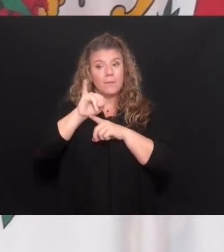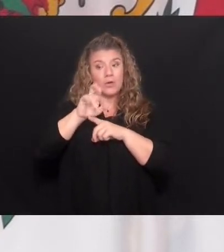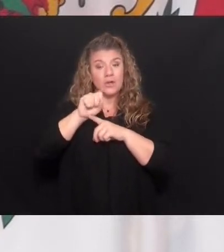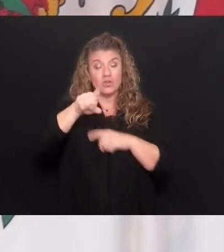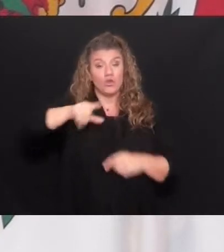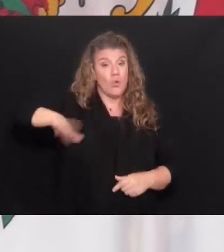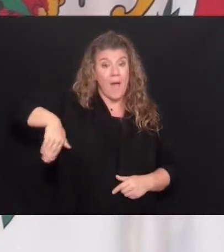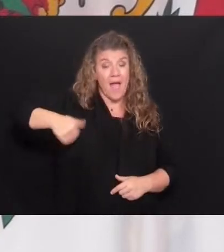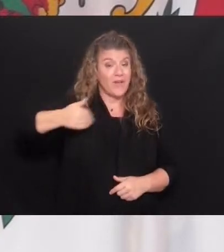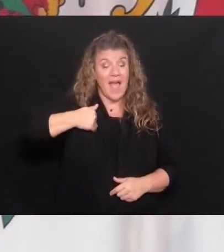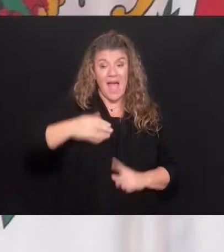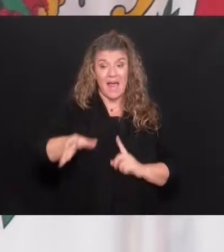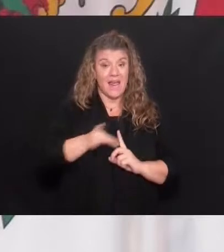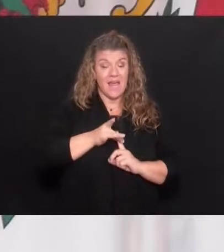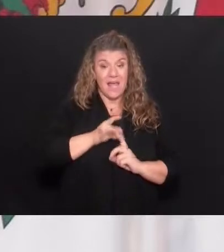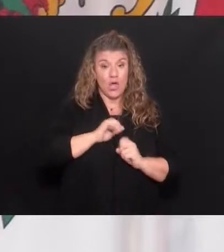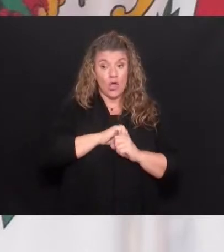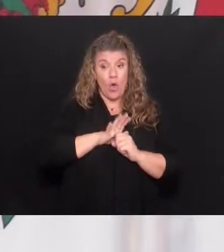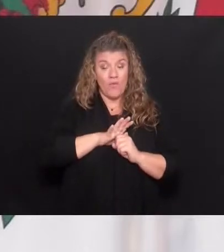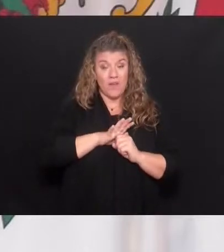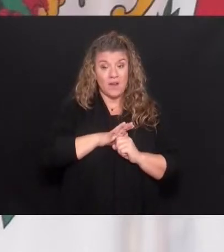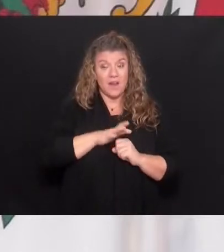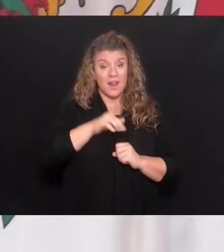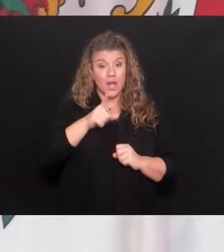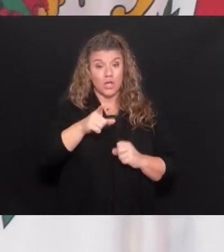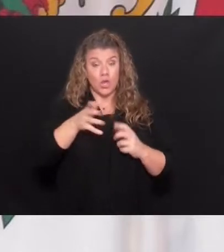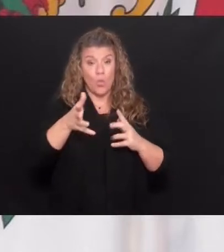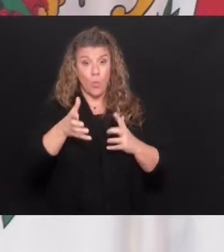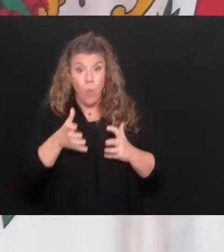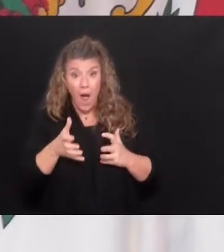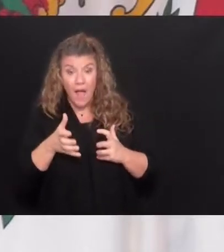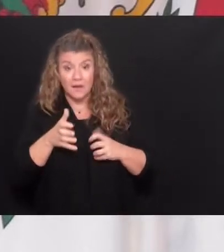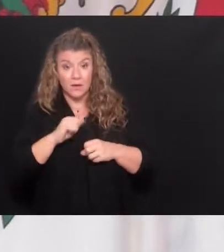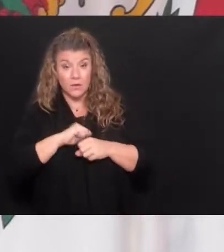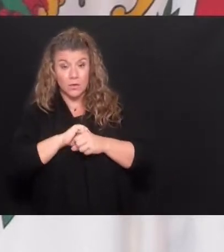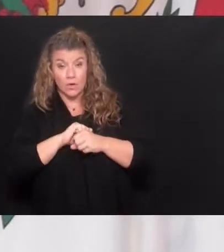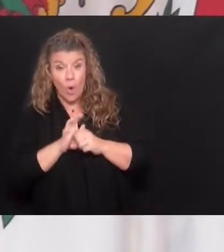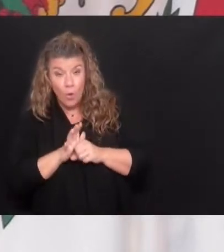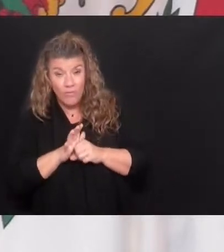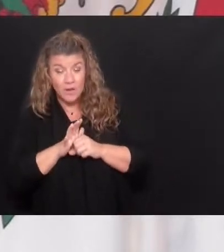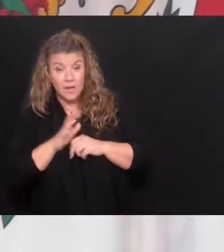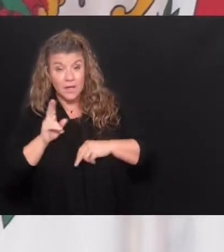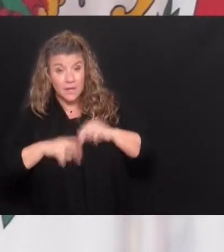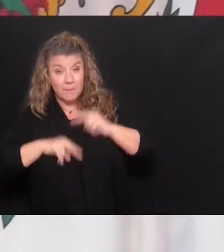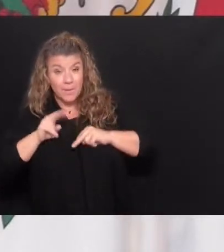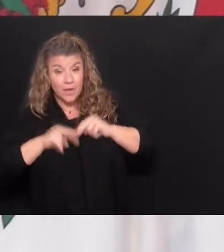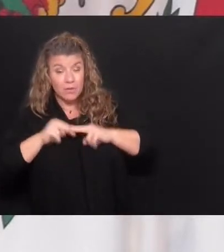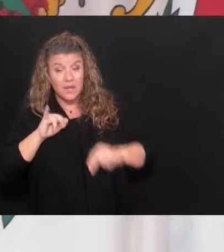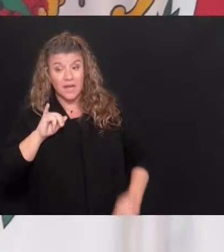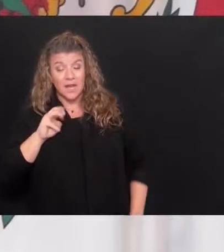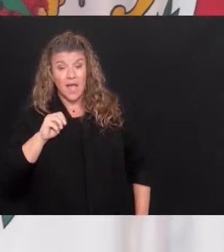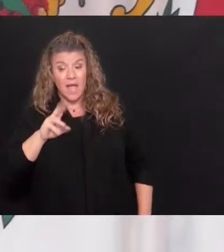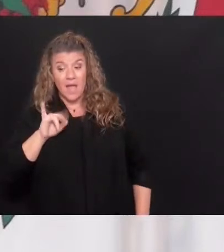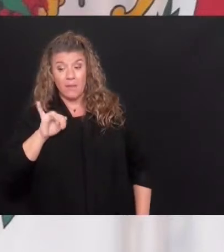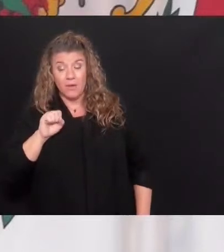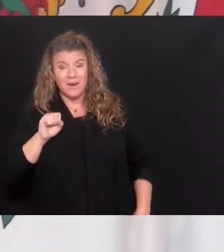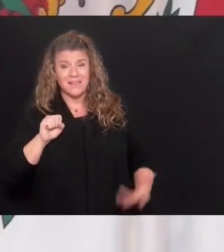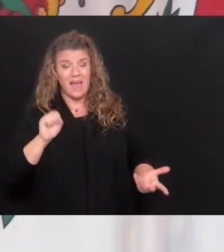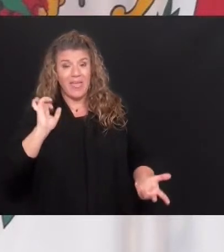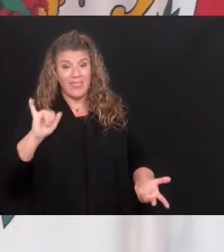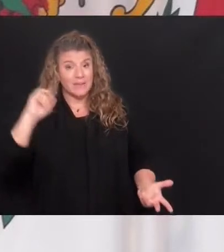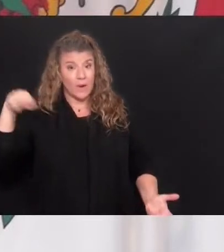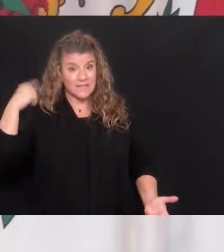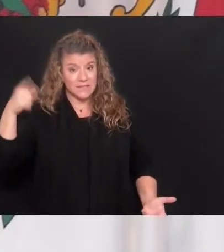and you're wanting to get COVID so you can build in natural immunities, that's the craziest thing I've ever heard in my life.